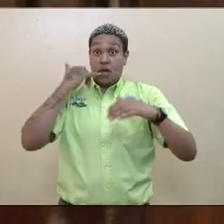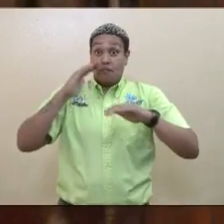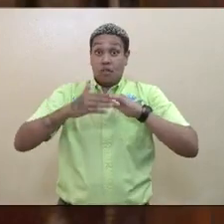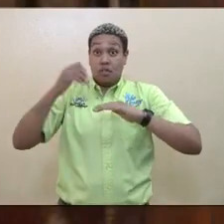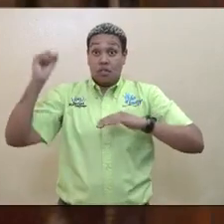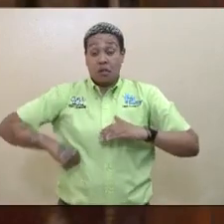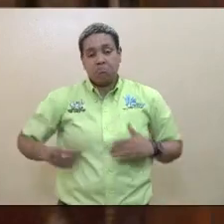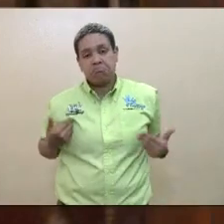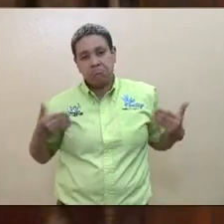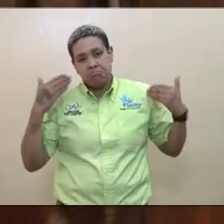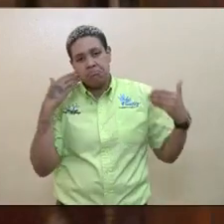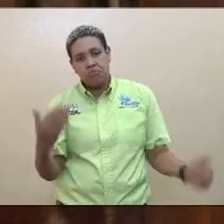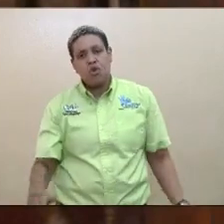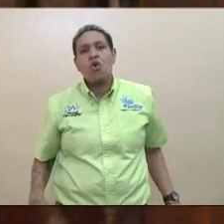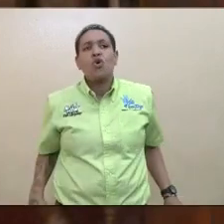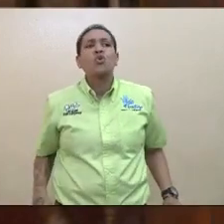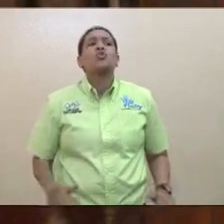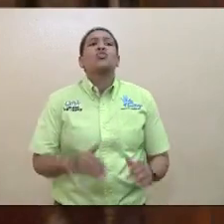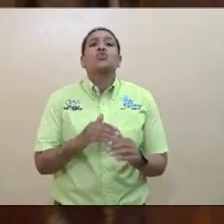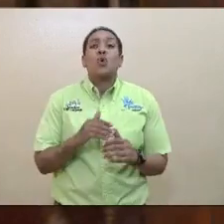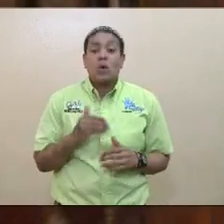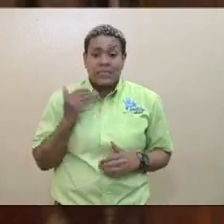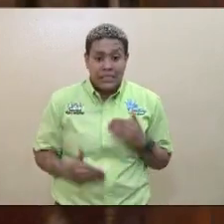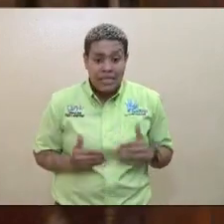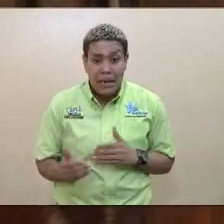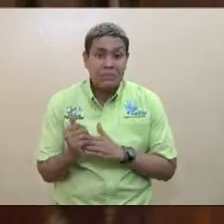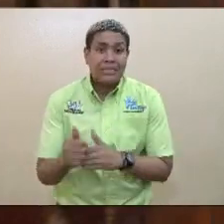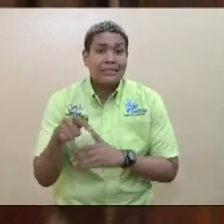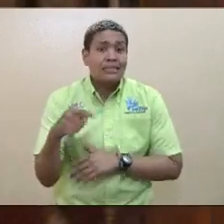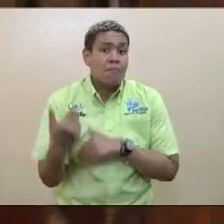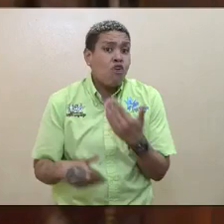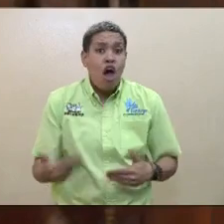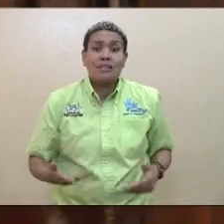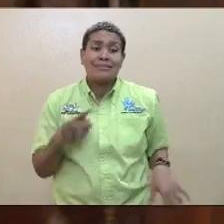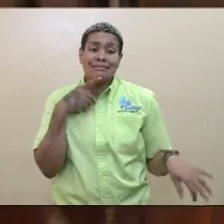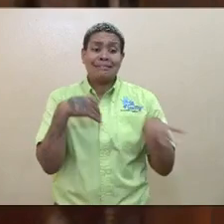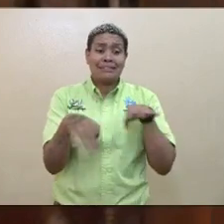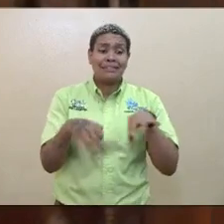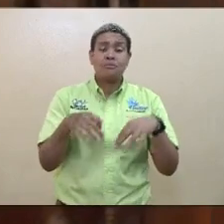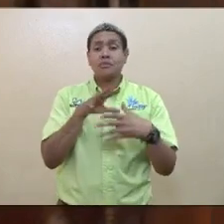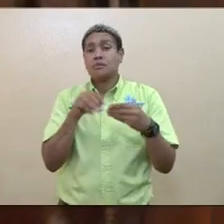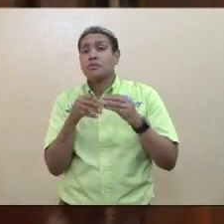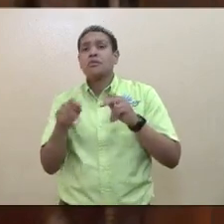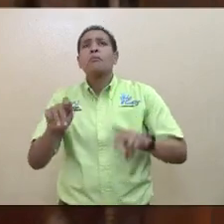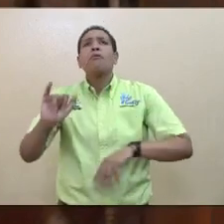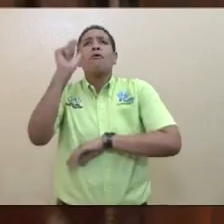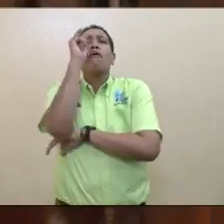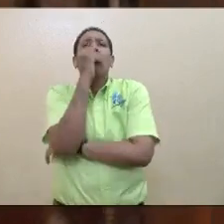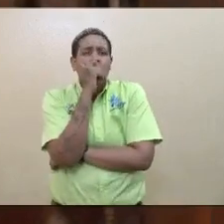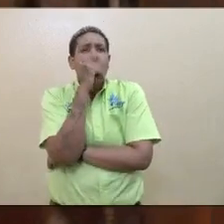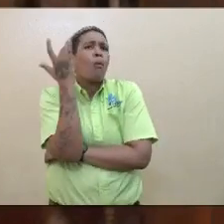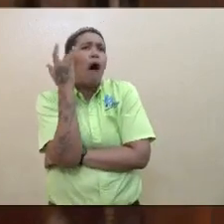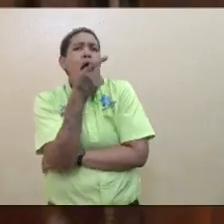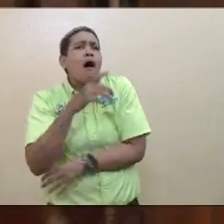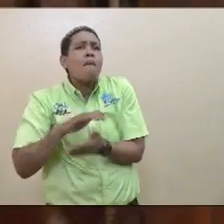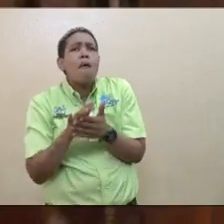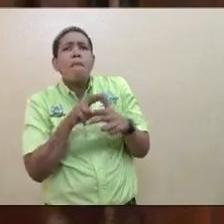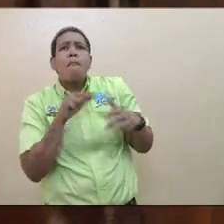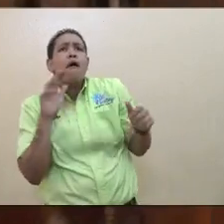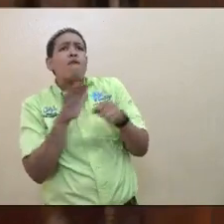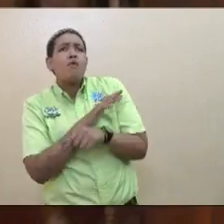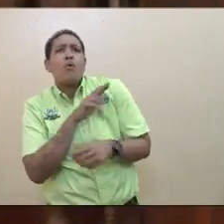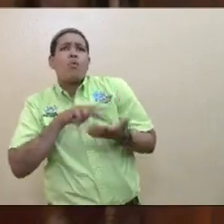And so the steps leading up to that, the explanation and narrative to the people, how the public is